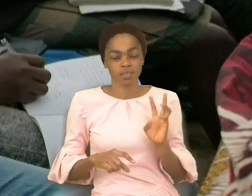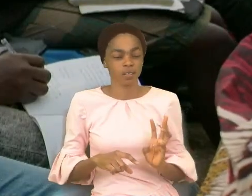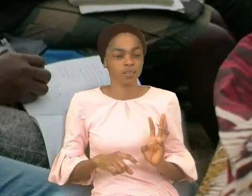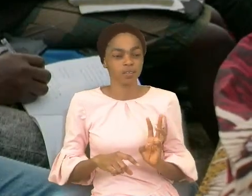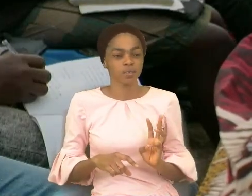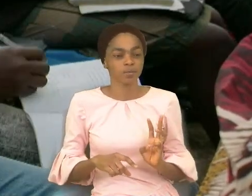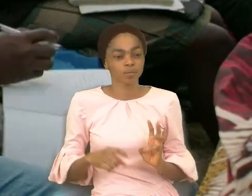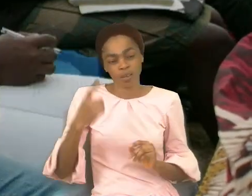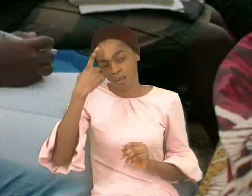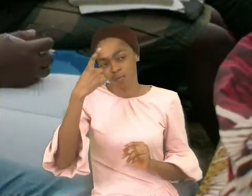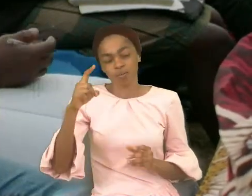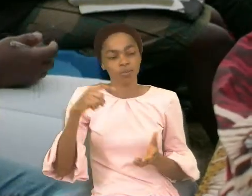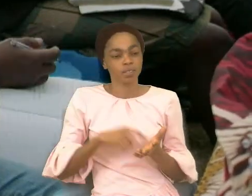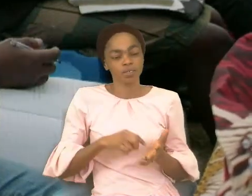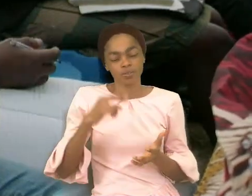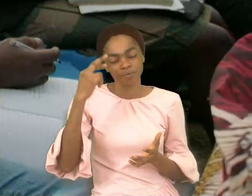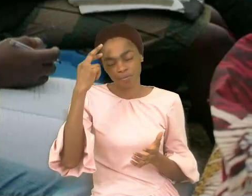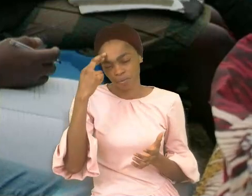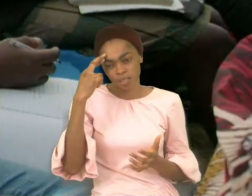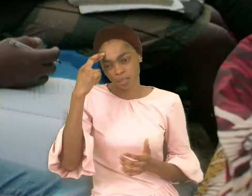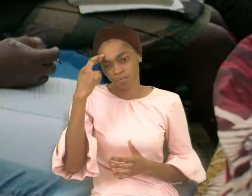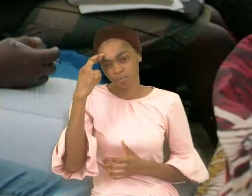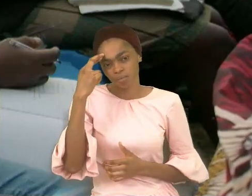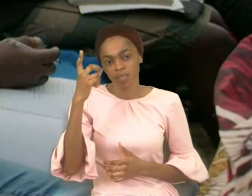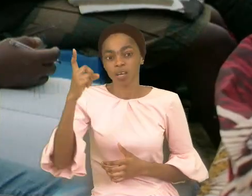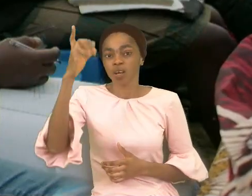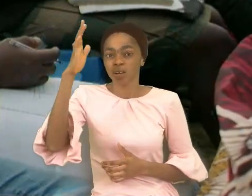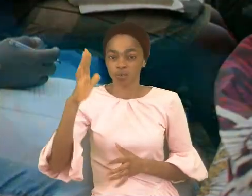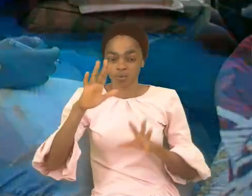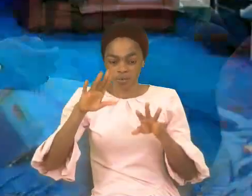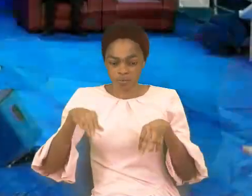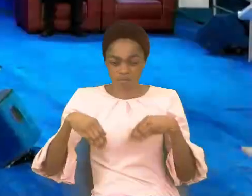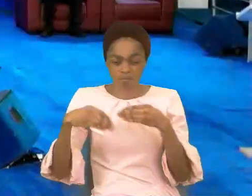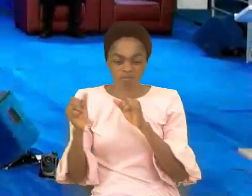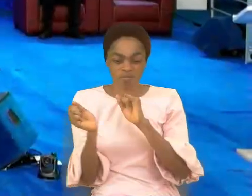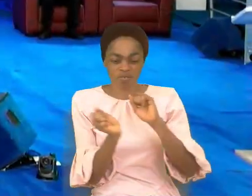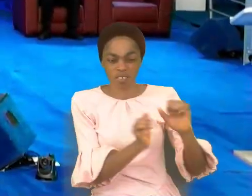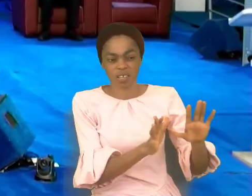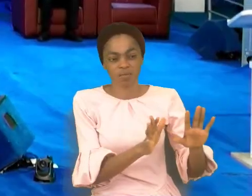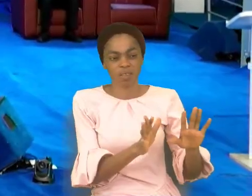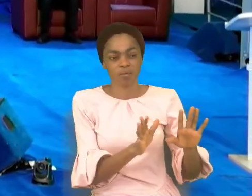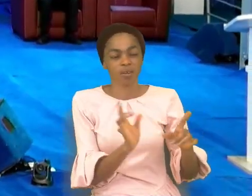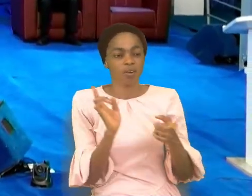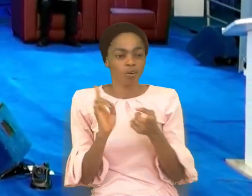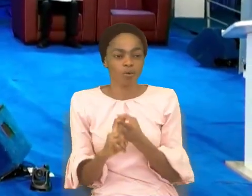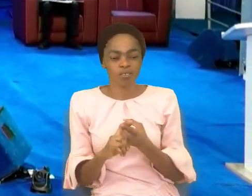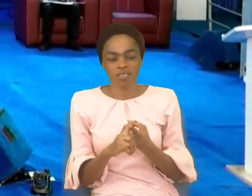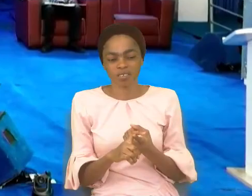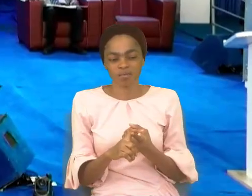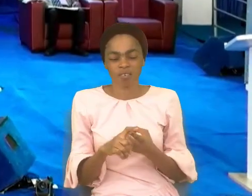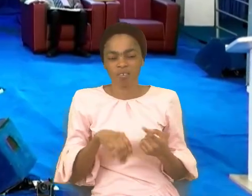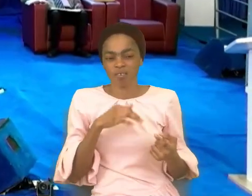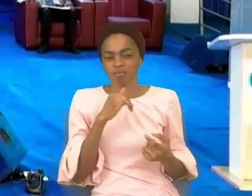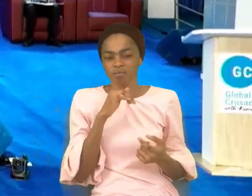gave them up unto vile affections. The people that say, all right,